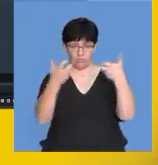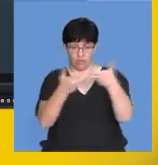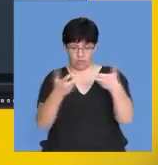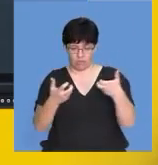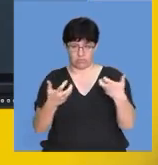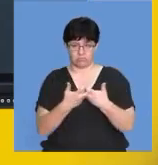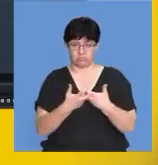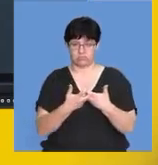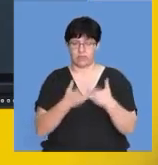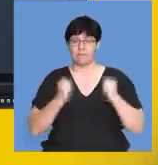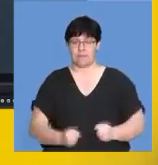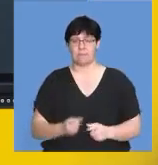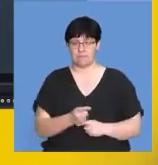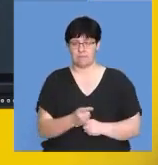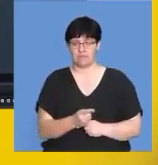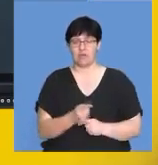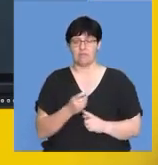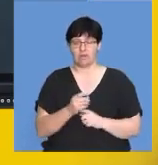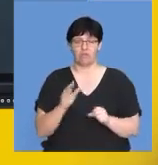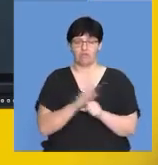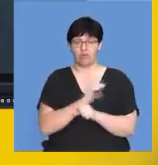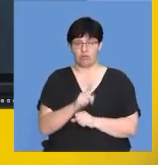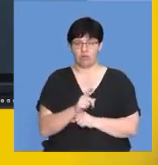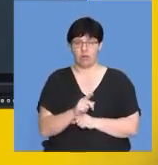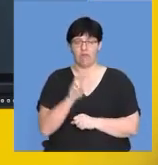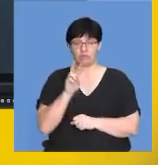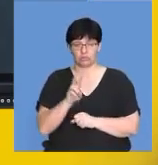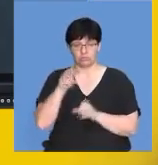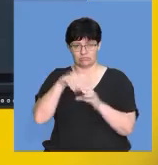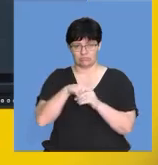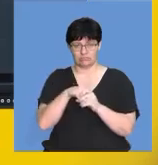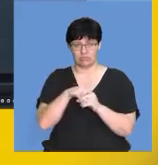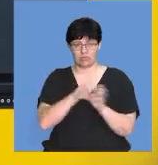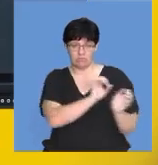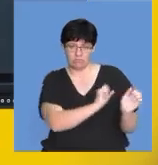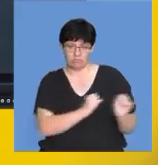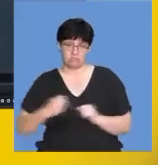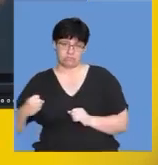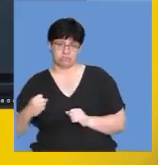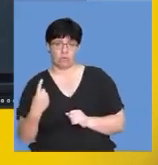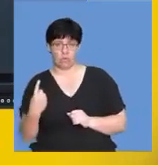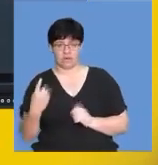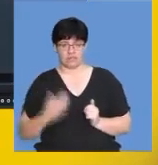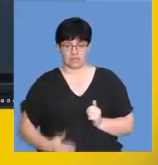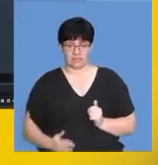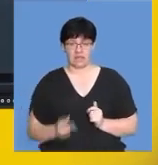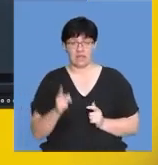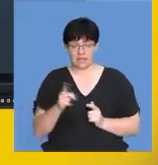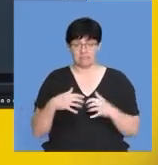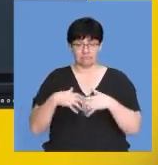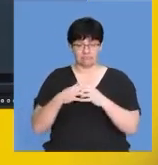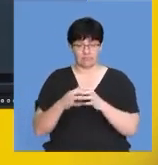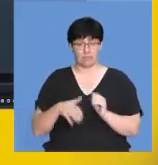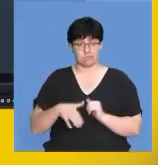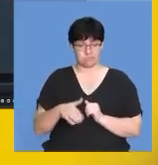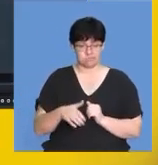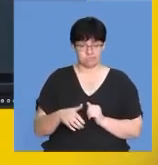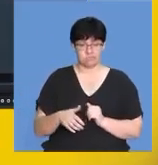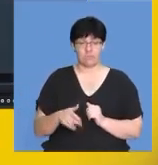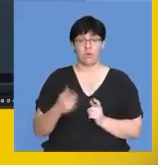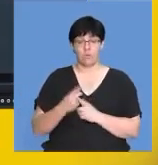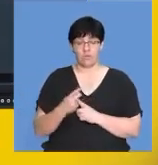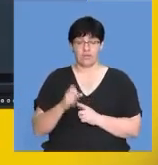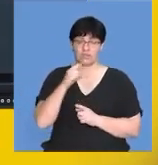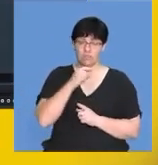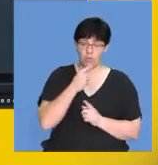resulting in a full chromosome having 2 chromatids being pulled to one side. And if that cell fertilizes with a